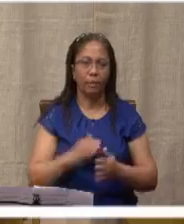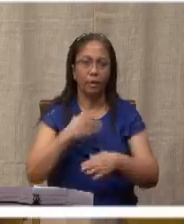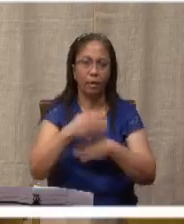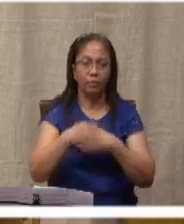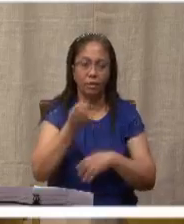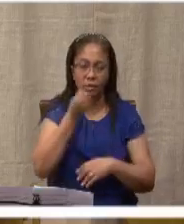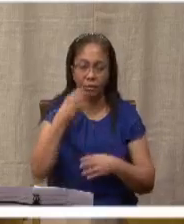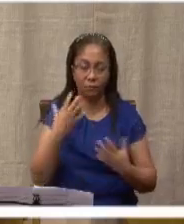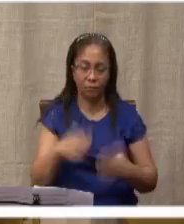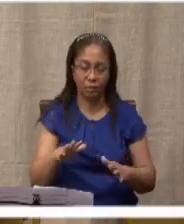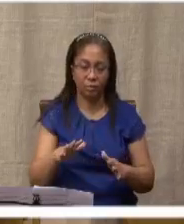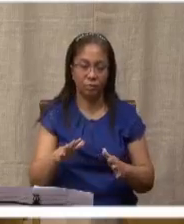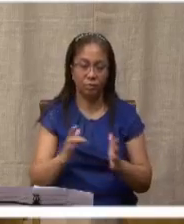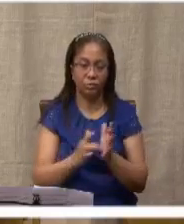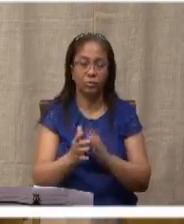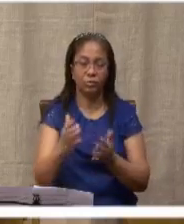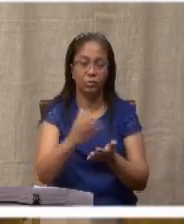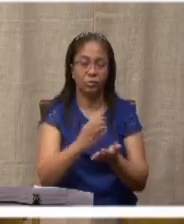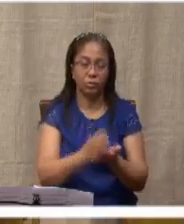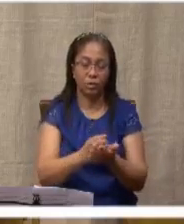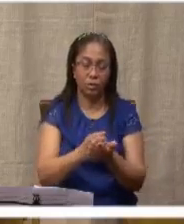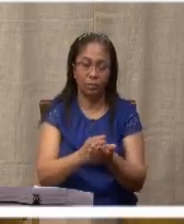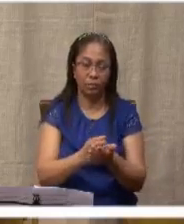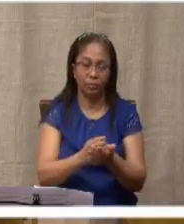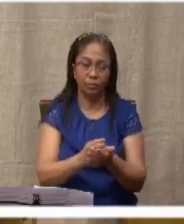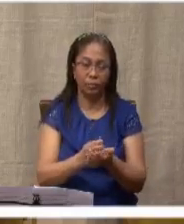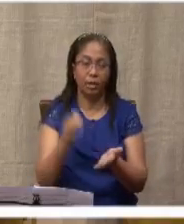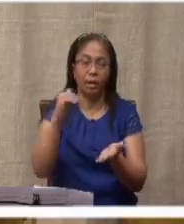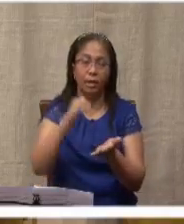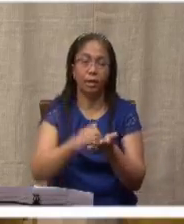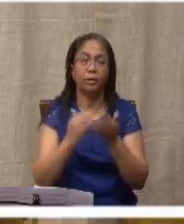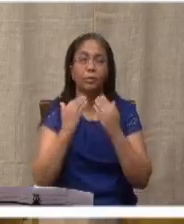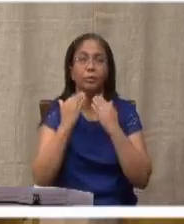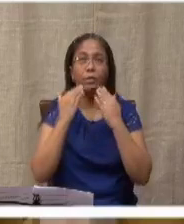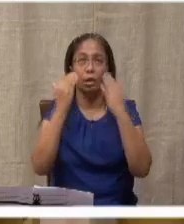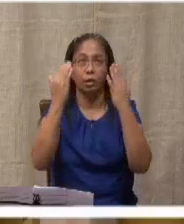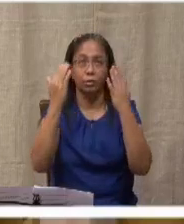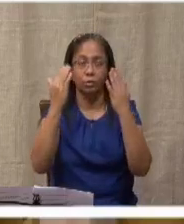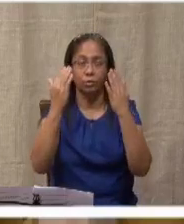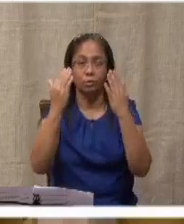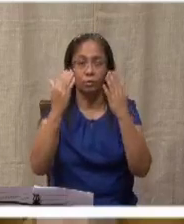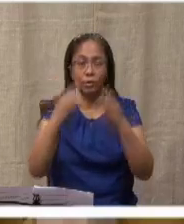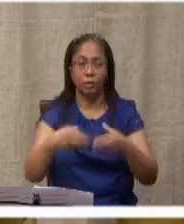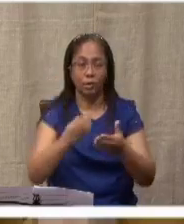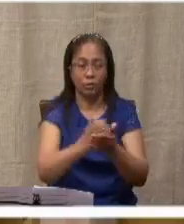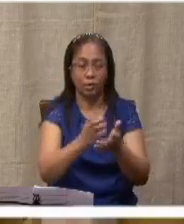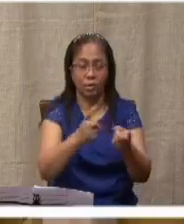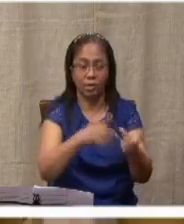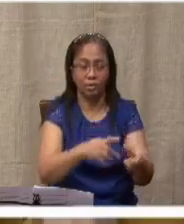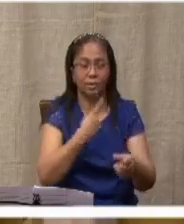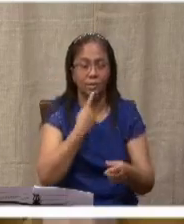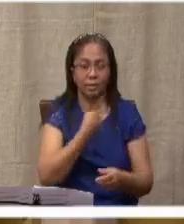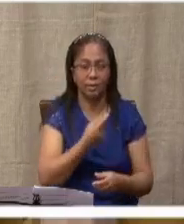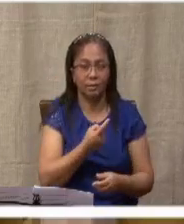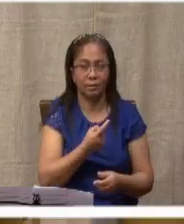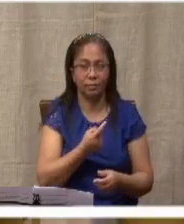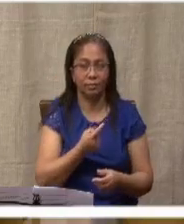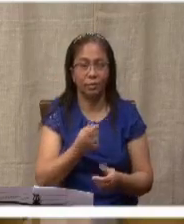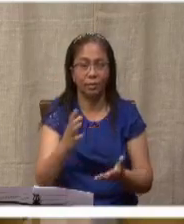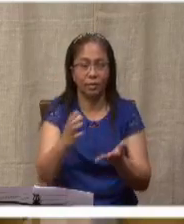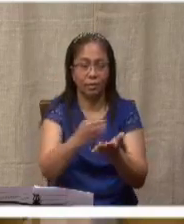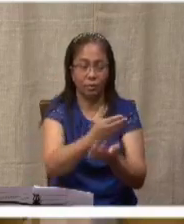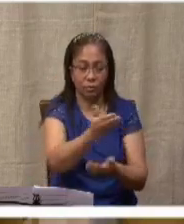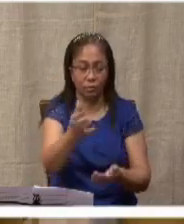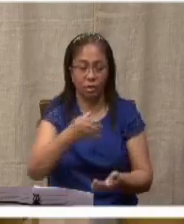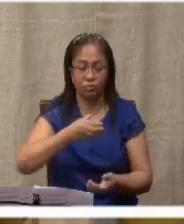in a similar way when supper was ended he took the chalice once more giving thanks he gave it to his disciples saying take